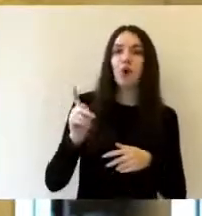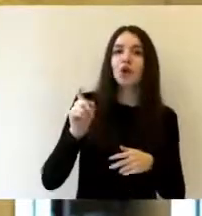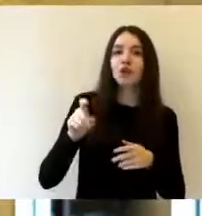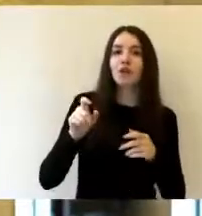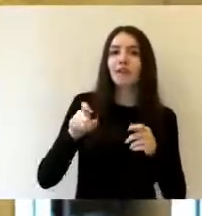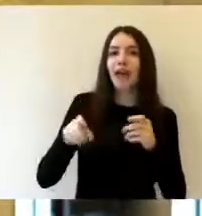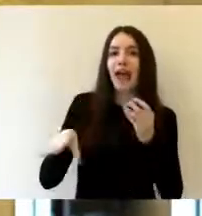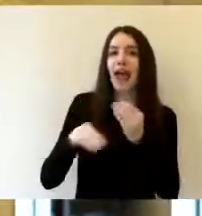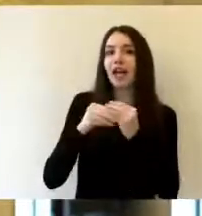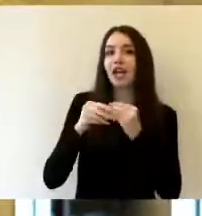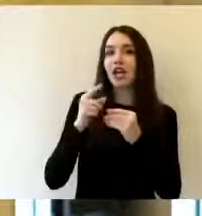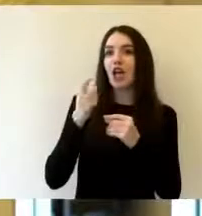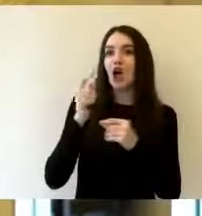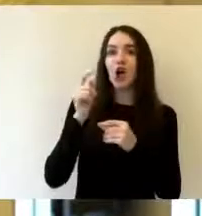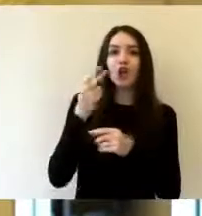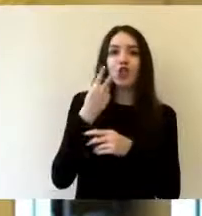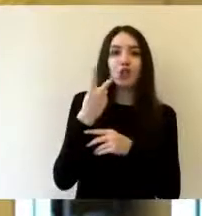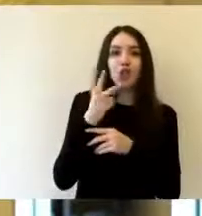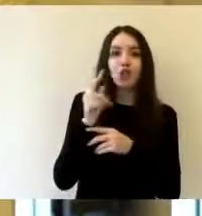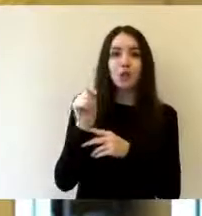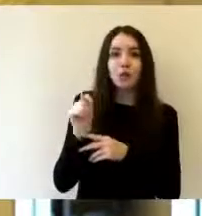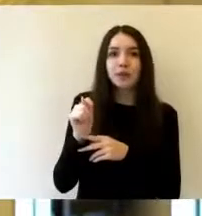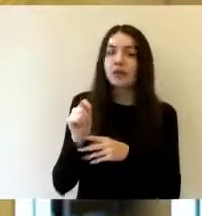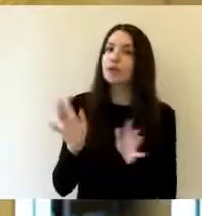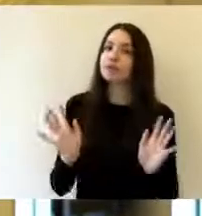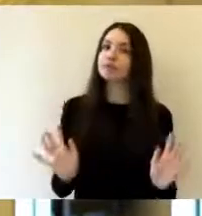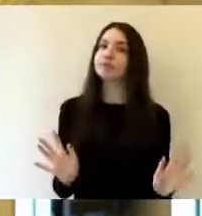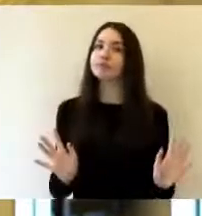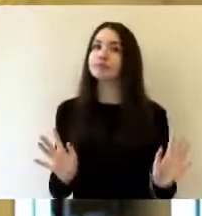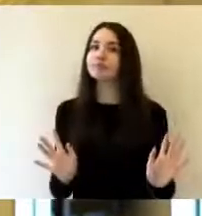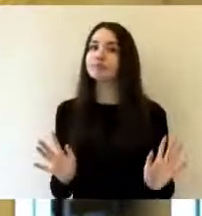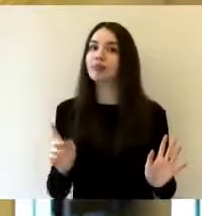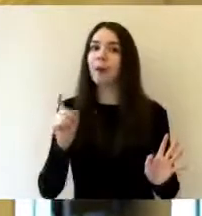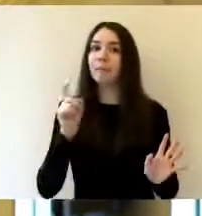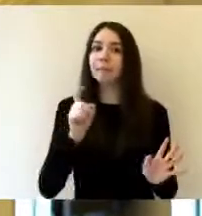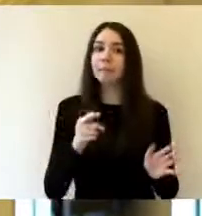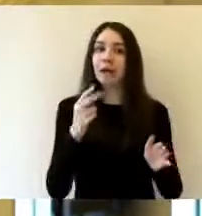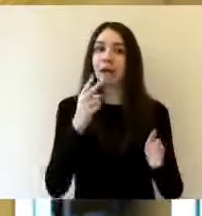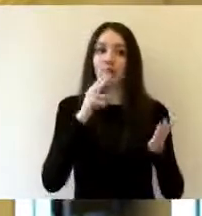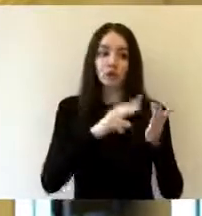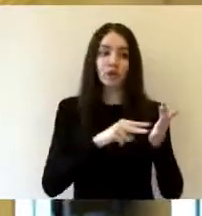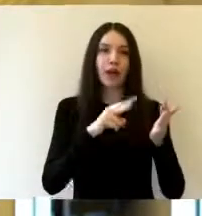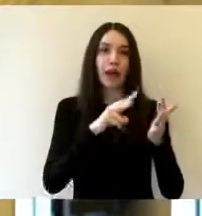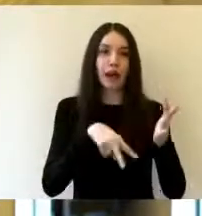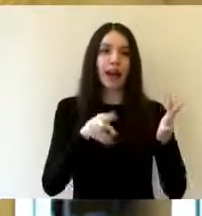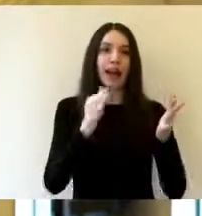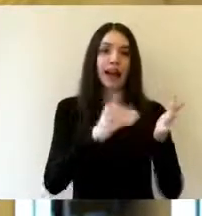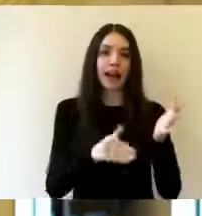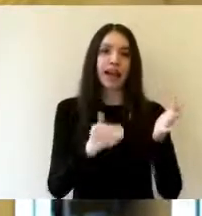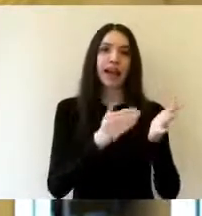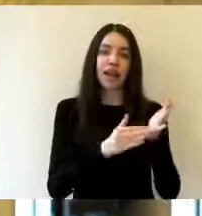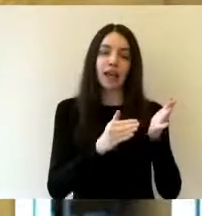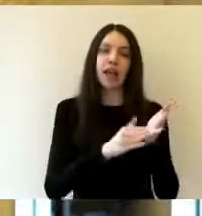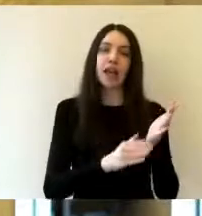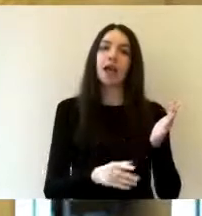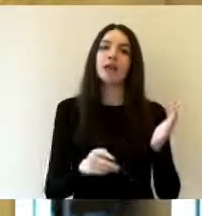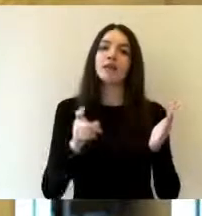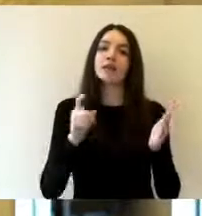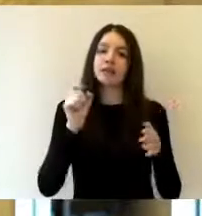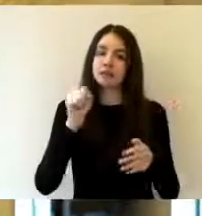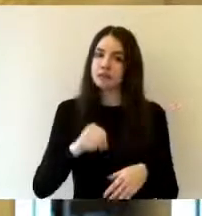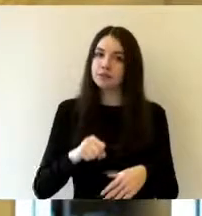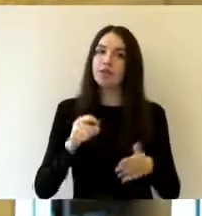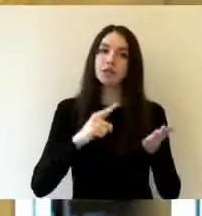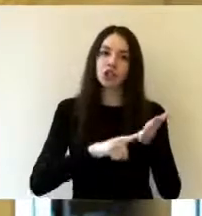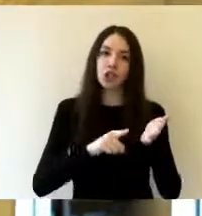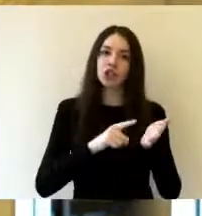so, and that involved, well, an awful lot of proofreading needs to be done too, and that's something that gets checked way before. So